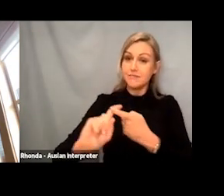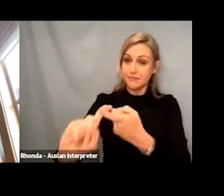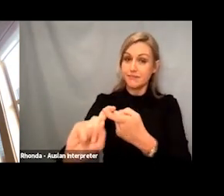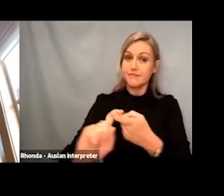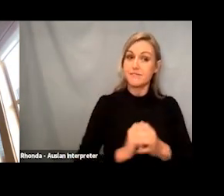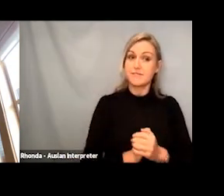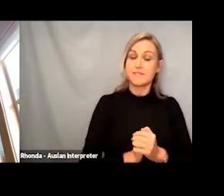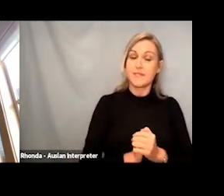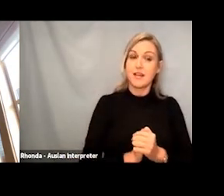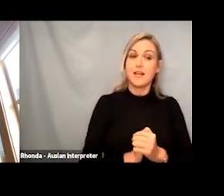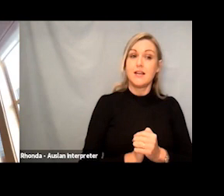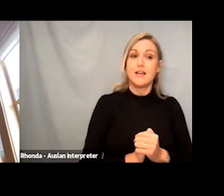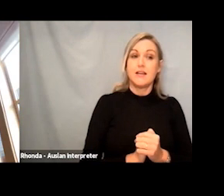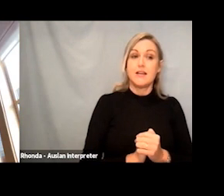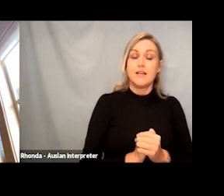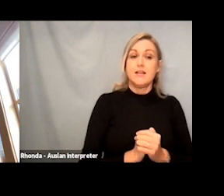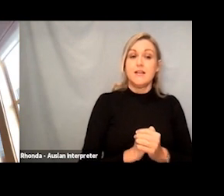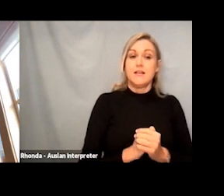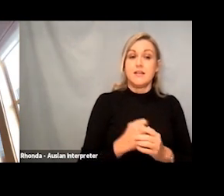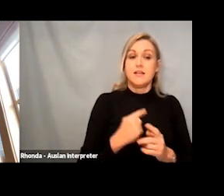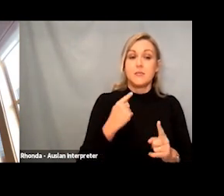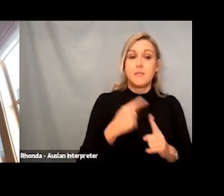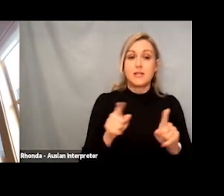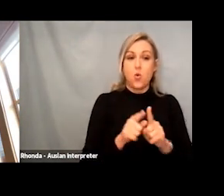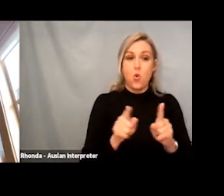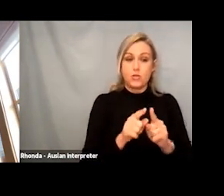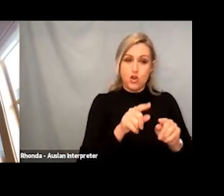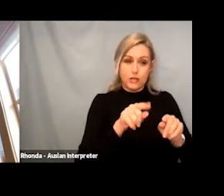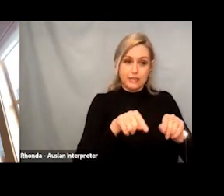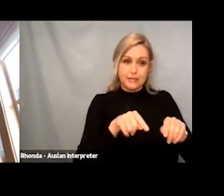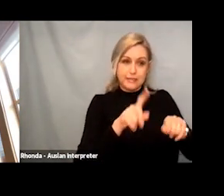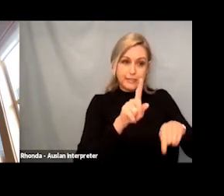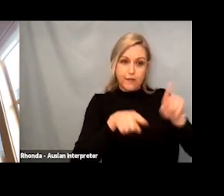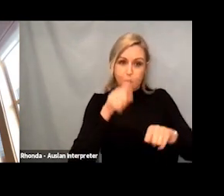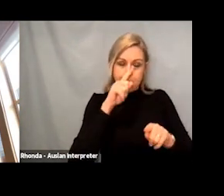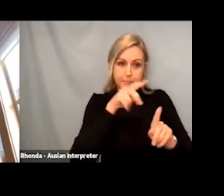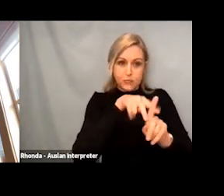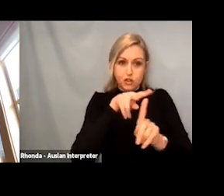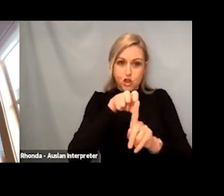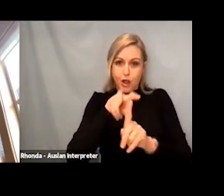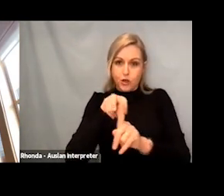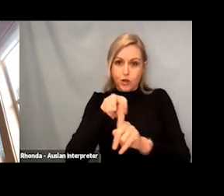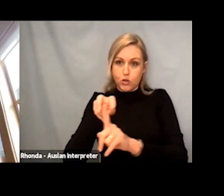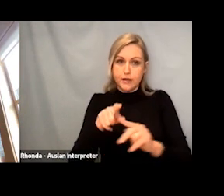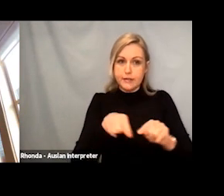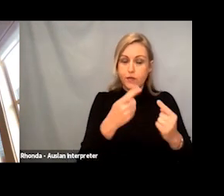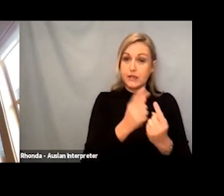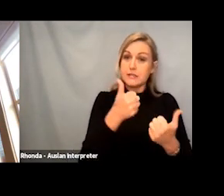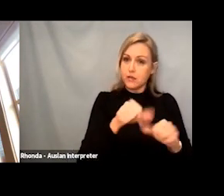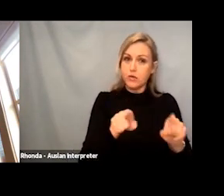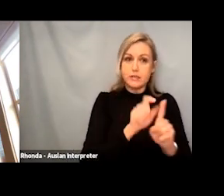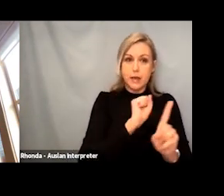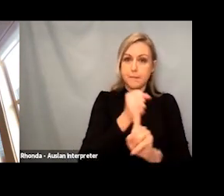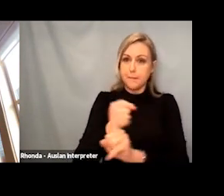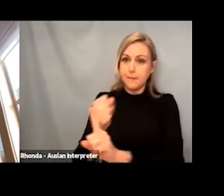they also appear to apply across diagnostic categories. And these are really the reasons why people are getting